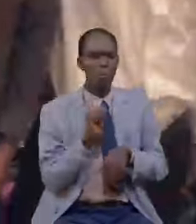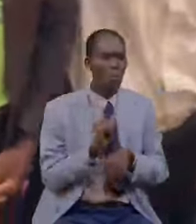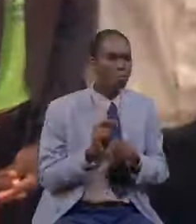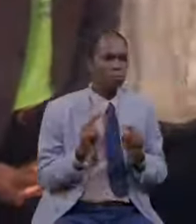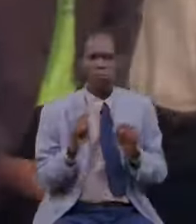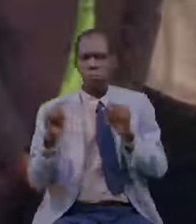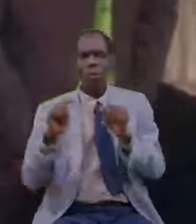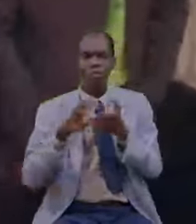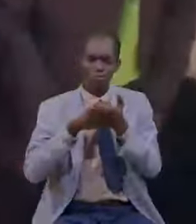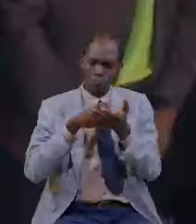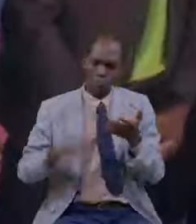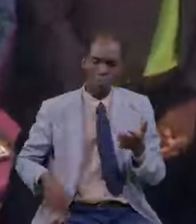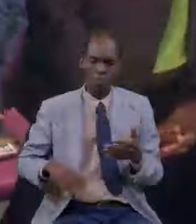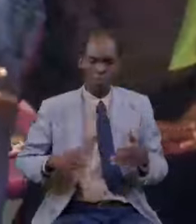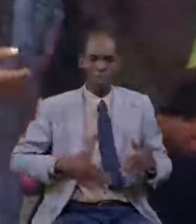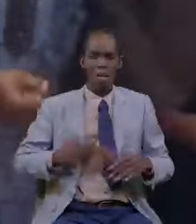bareness